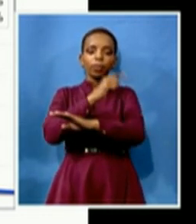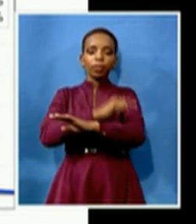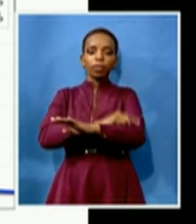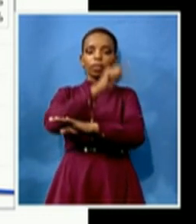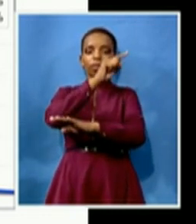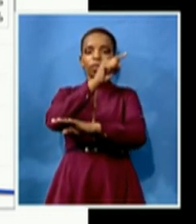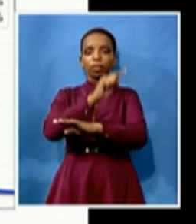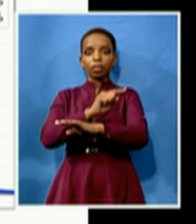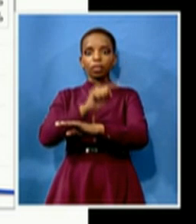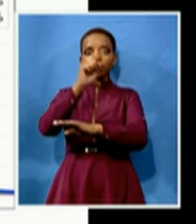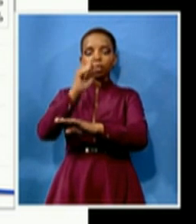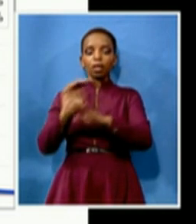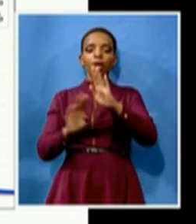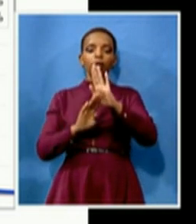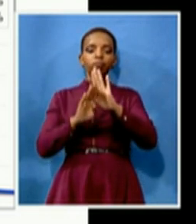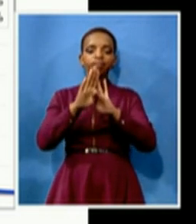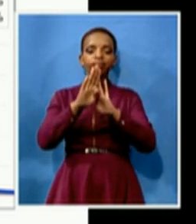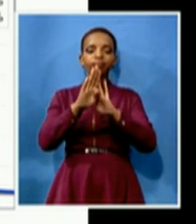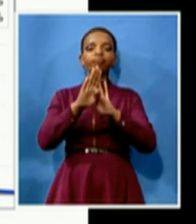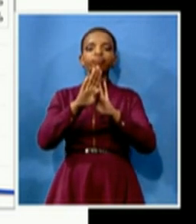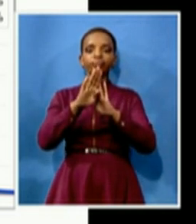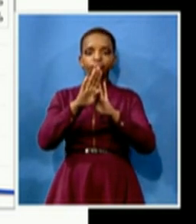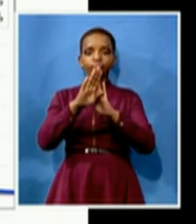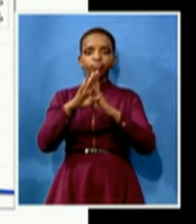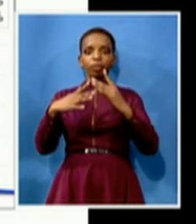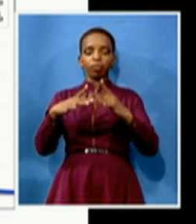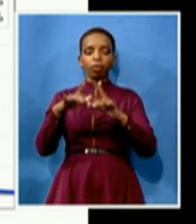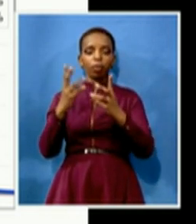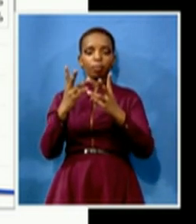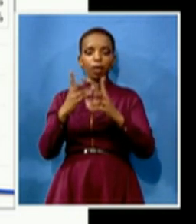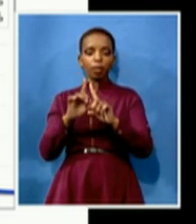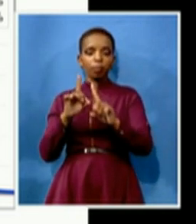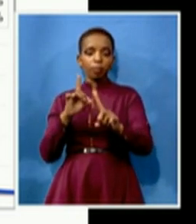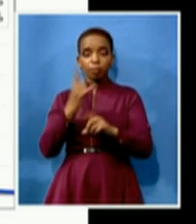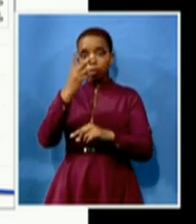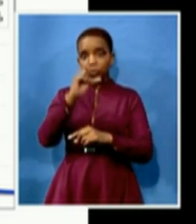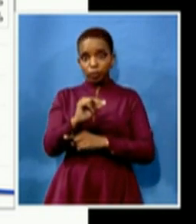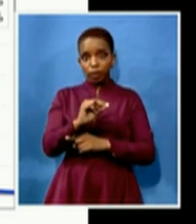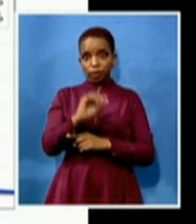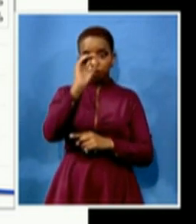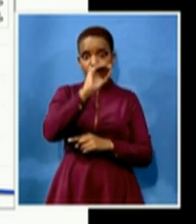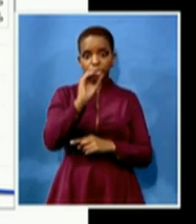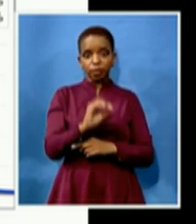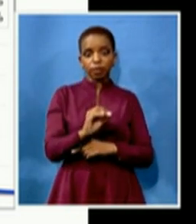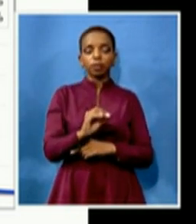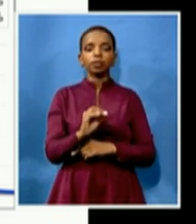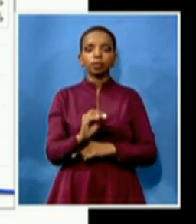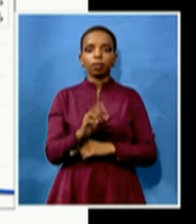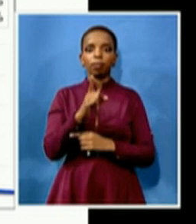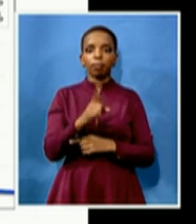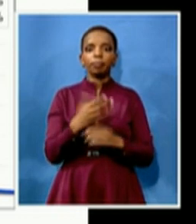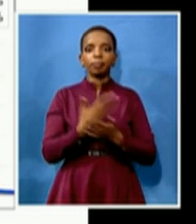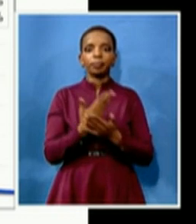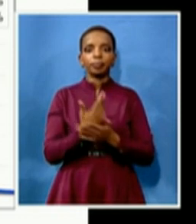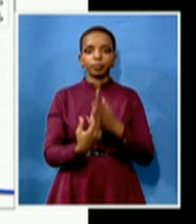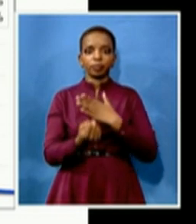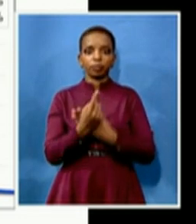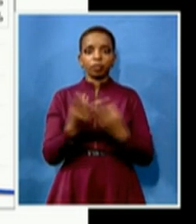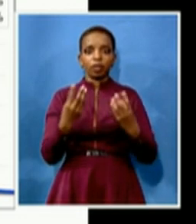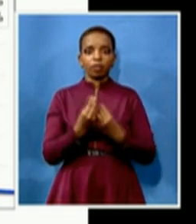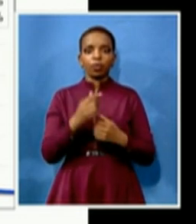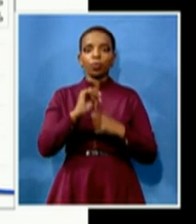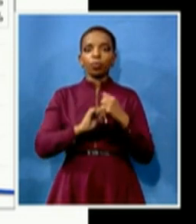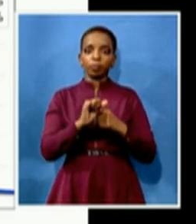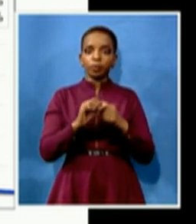distancing, where a 20% will basically shift the peak by about a couple of months. That's a very important factor in we want to control